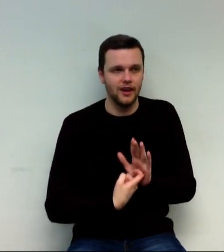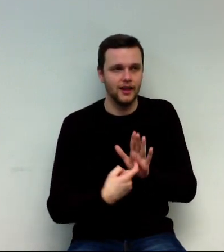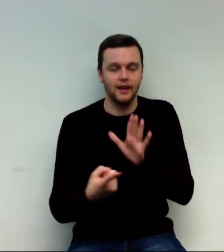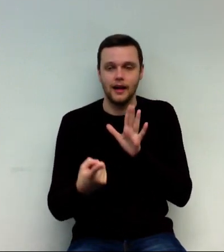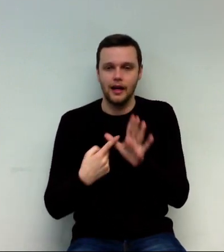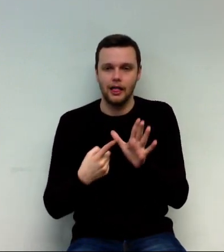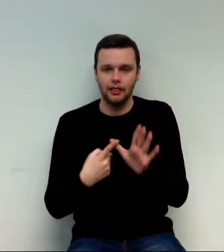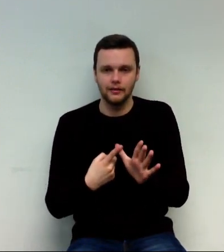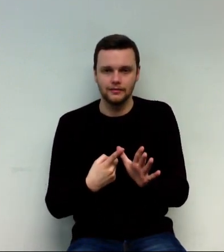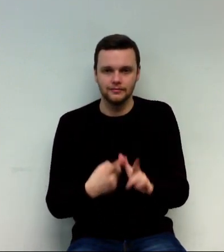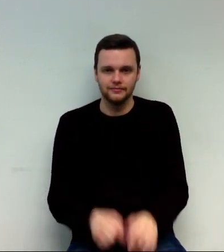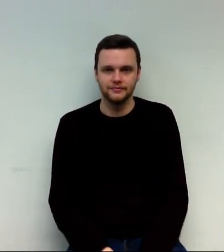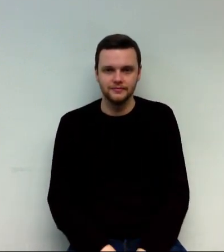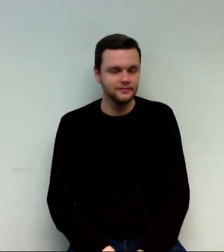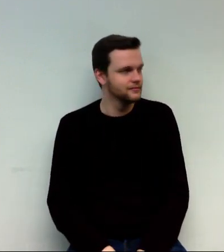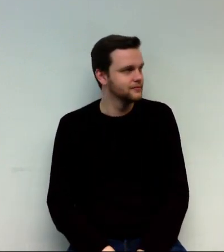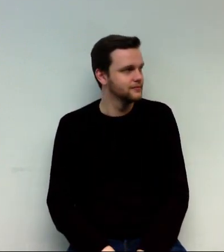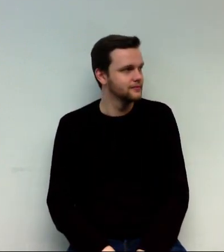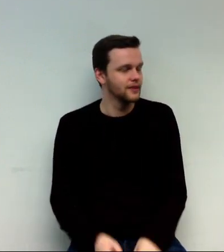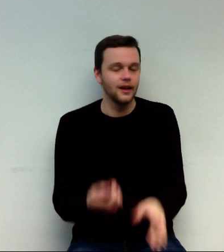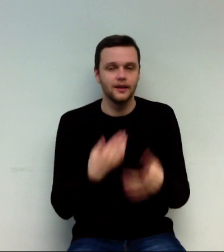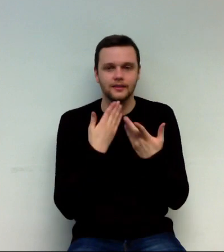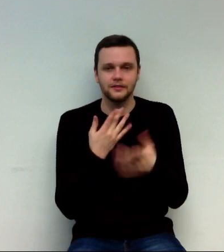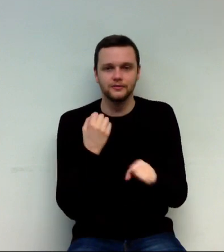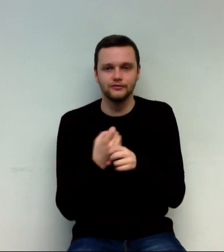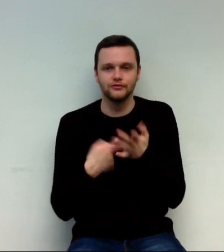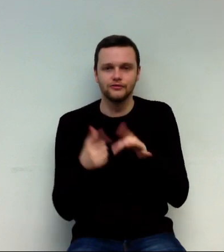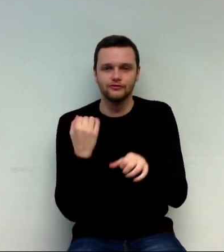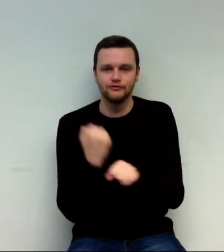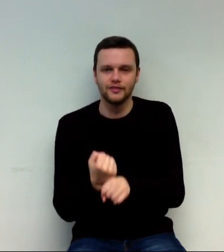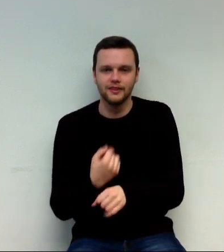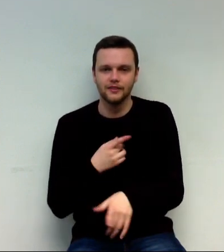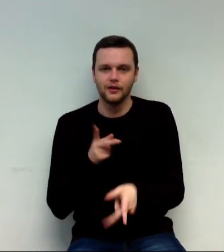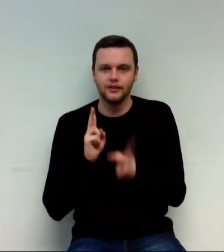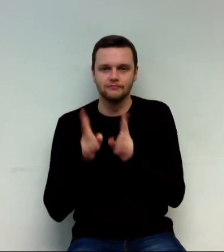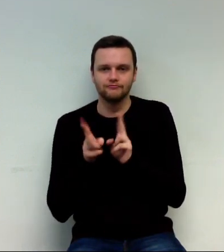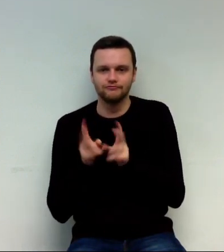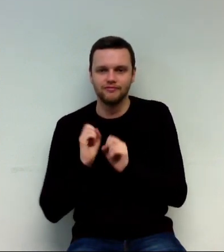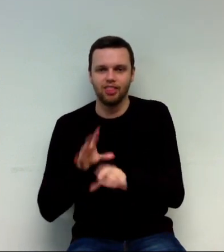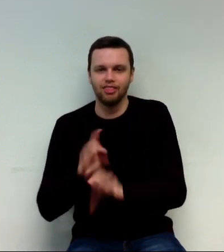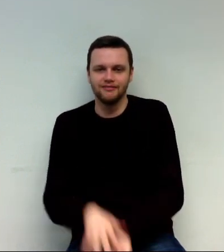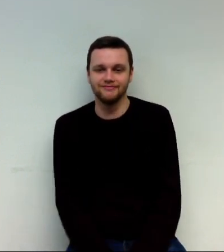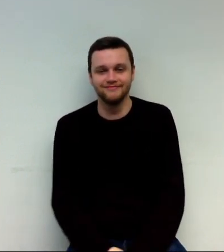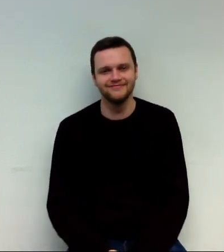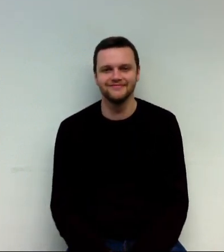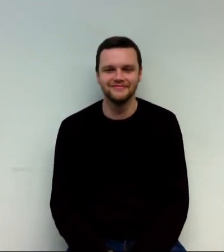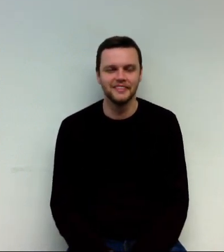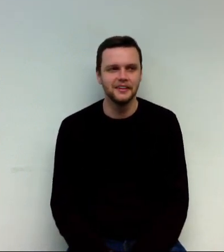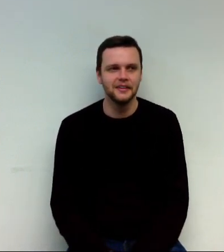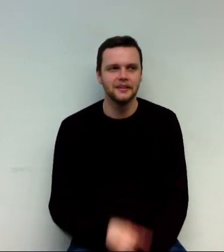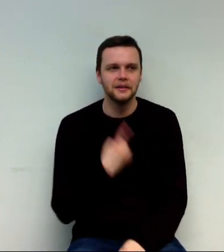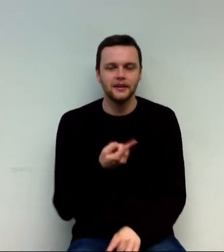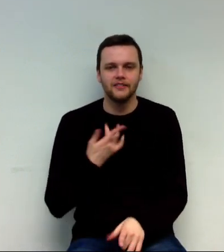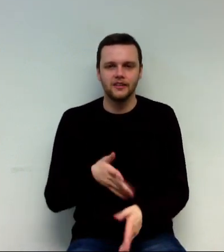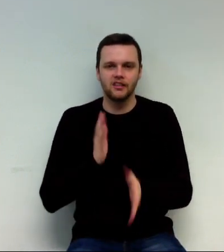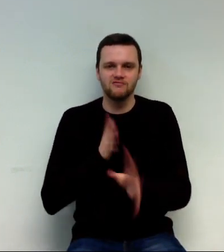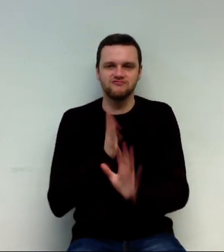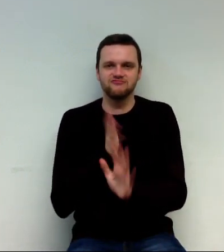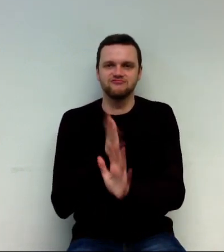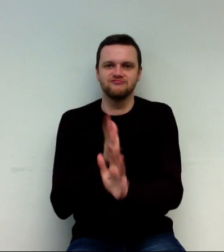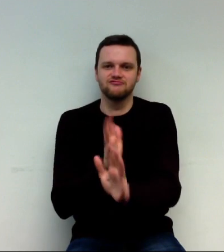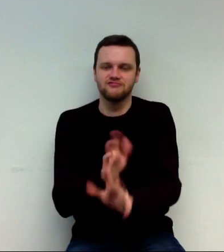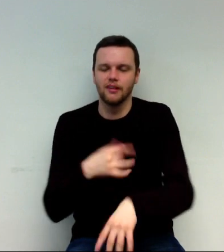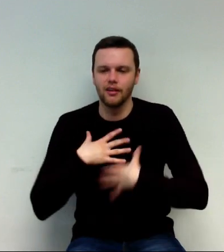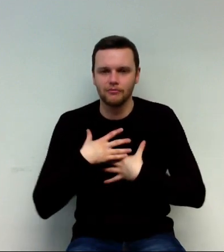Alan. And thank you. Thank you to Greg for all the lovely interpretation. I feel like Greg is at a marathon session. We've